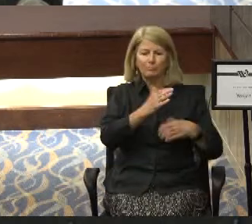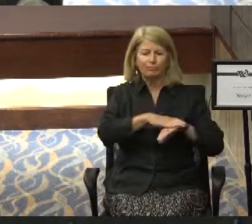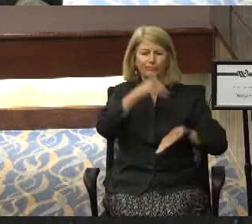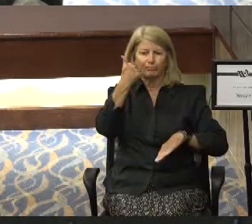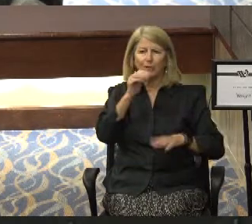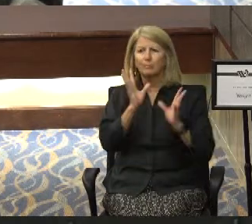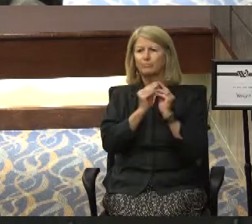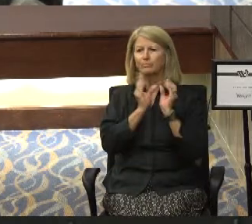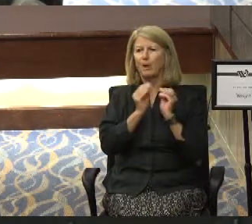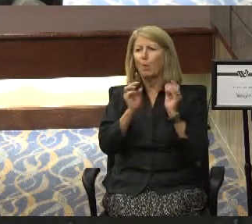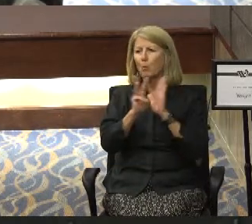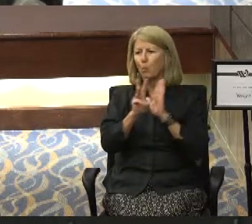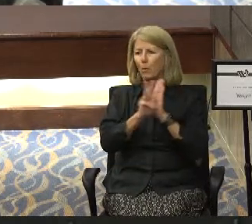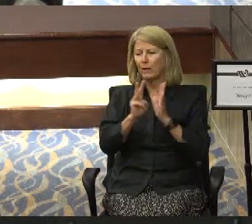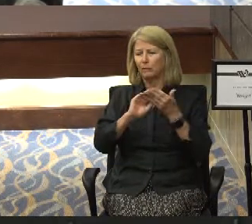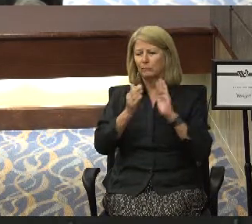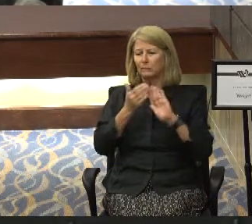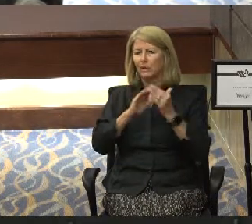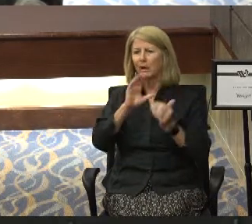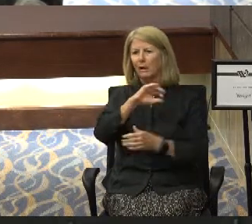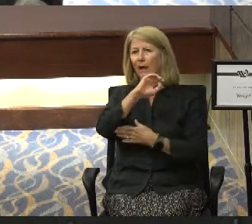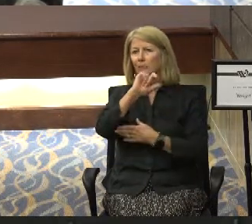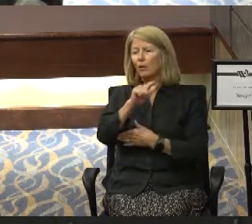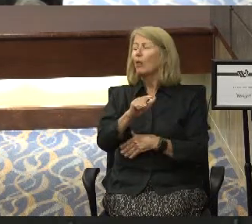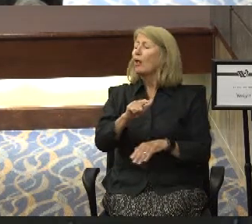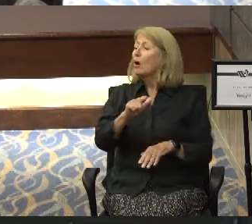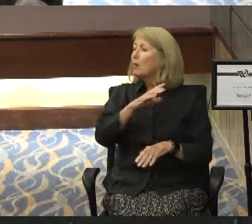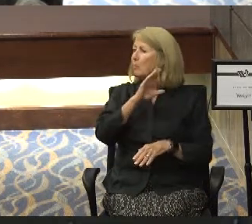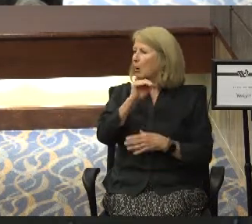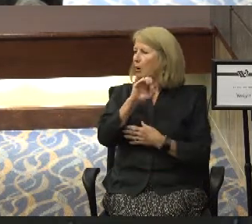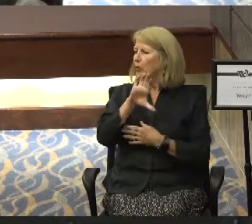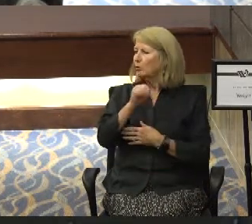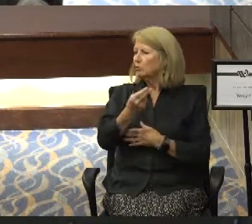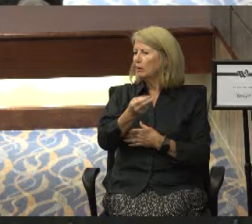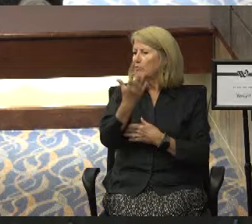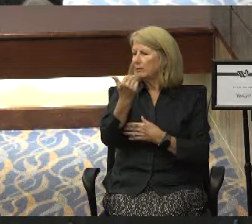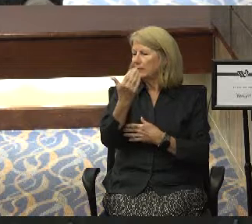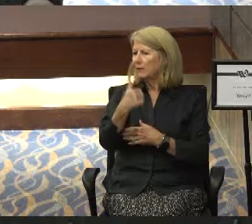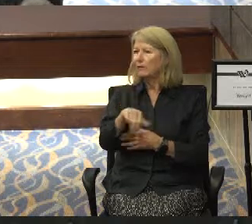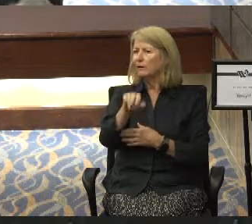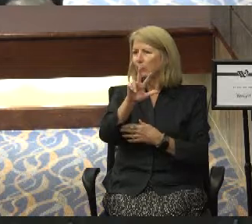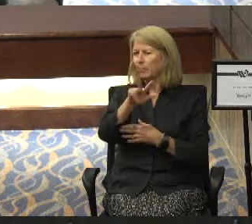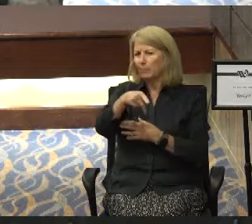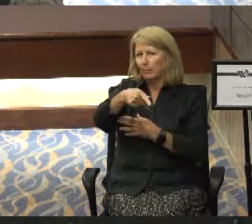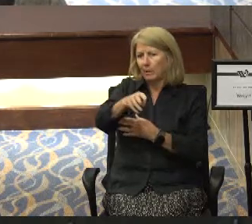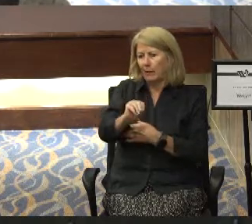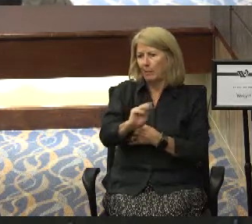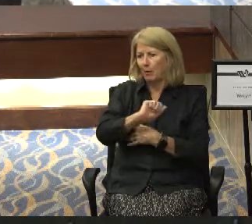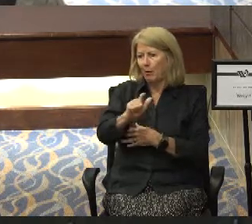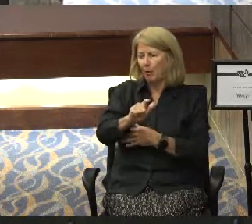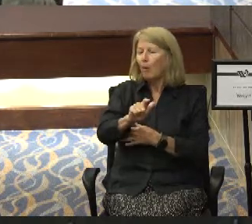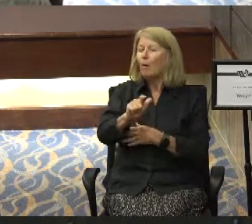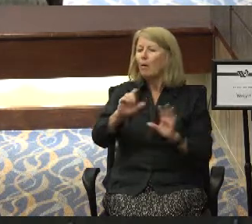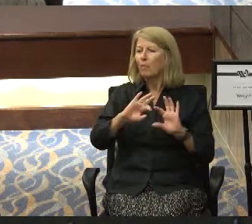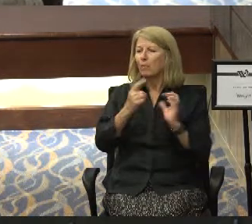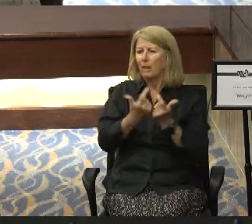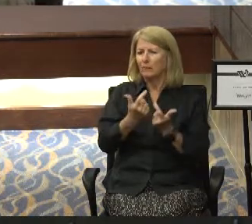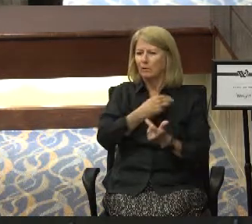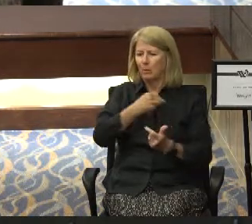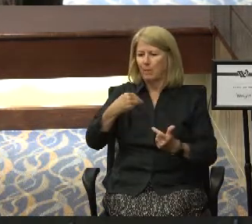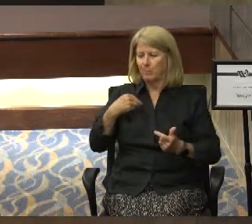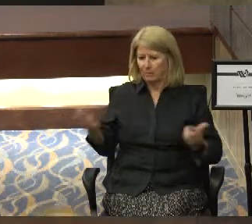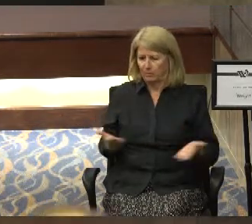meeting of the Waco City Council on March 15th, 2022 to order at 3 p.m. All council members are present except for